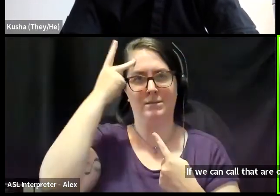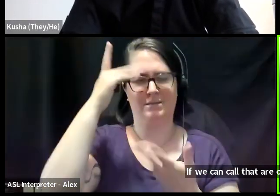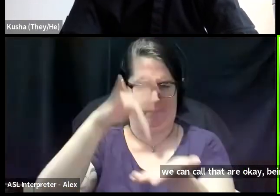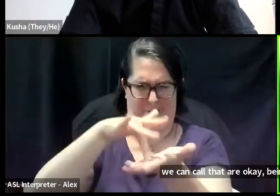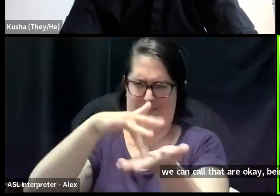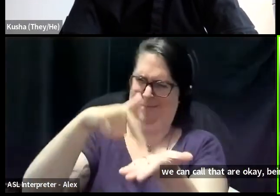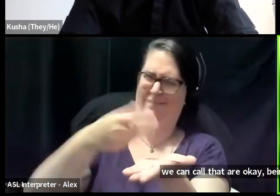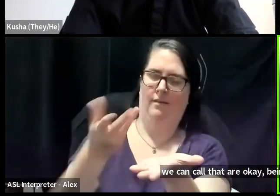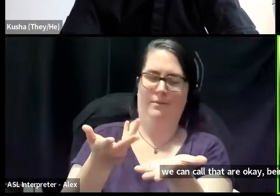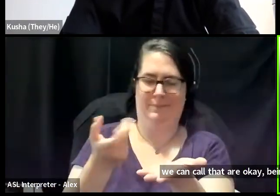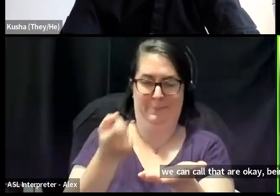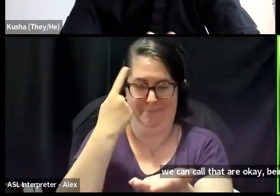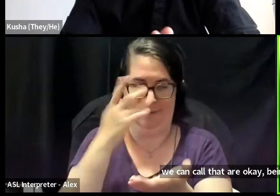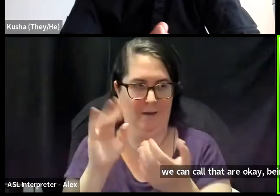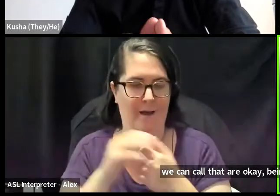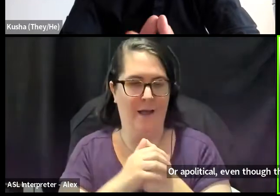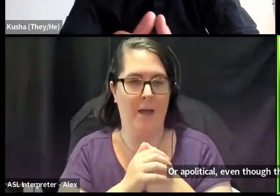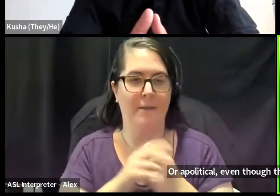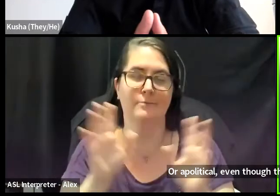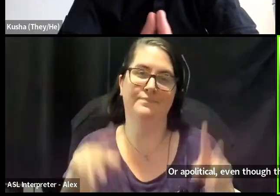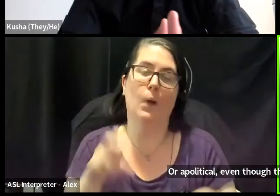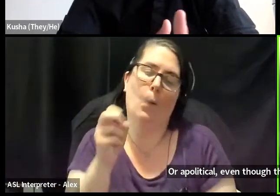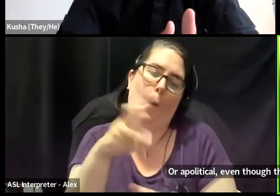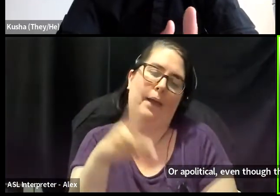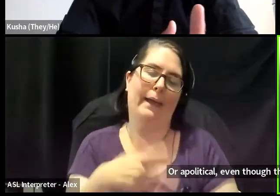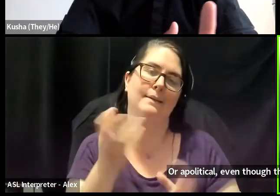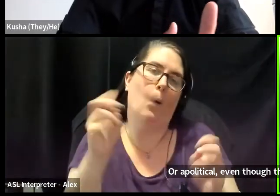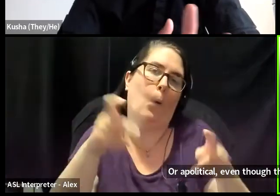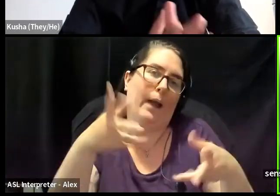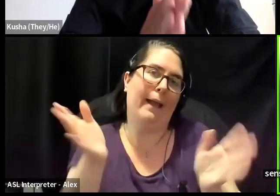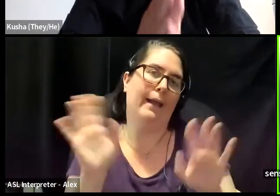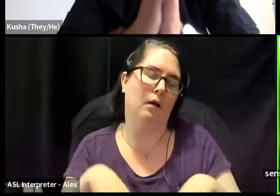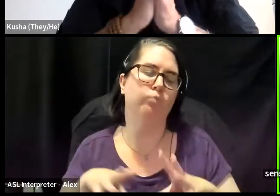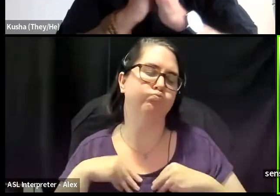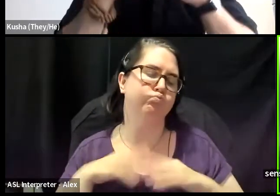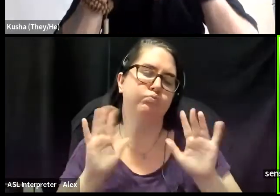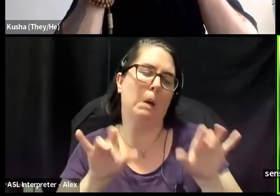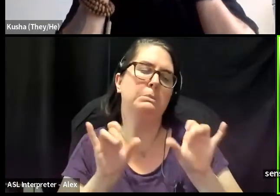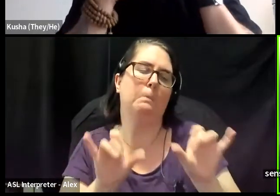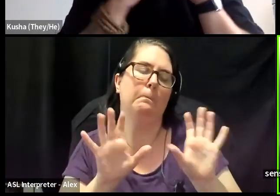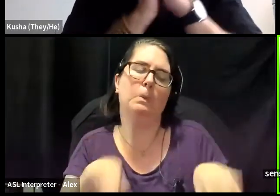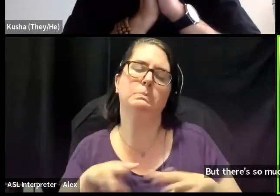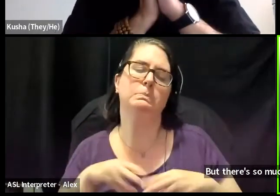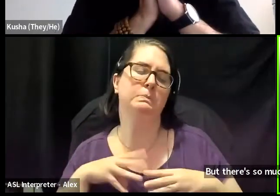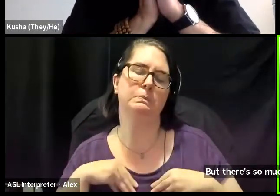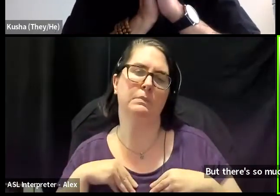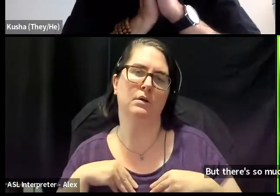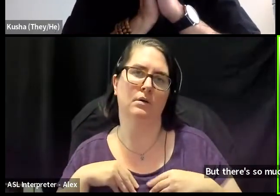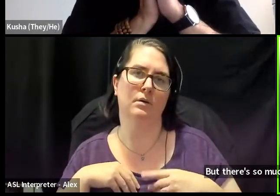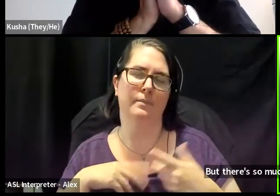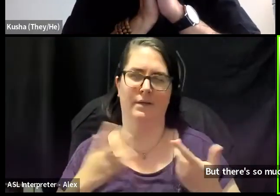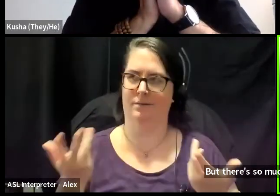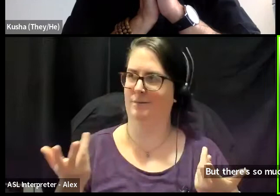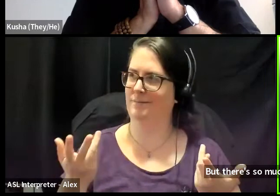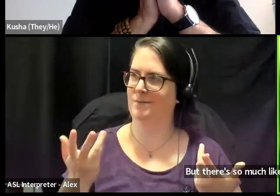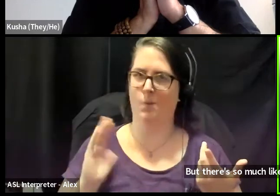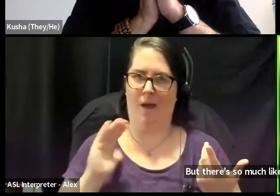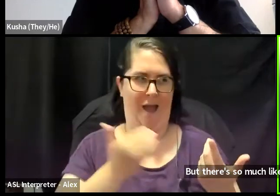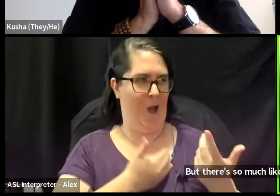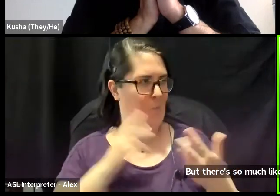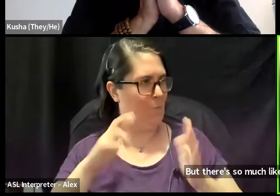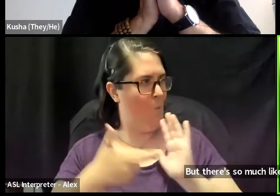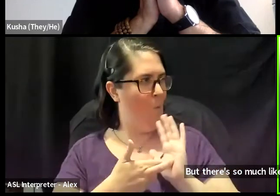there's so much like okayness with that. Like everyone is okay to just not disturb. And so it's like, I always think about what is then our role as